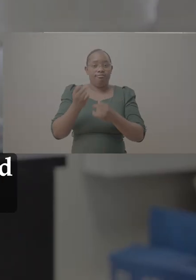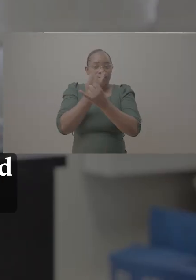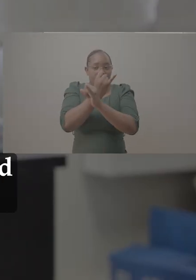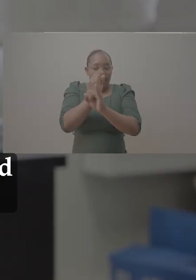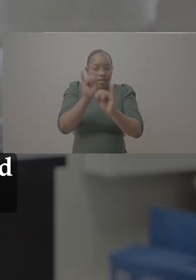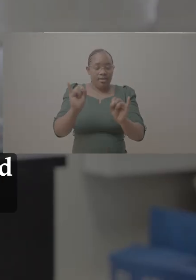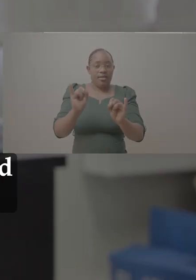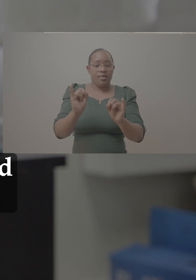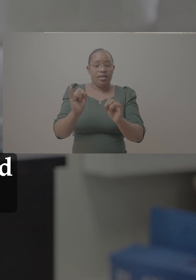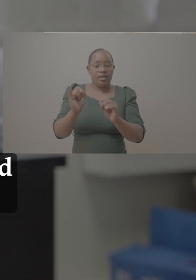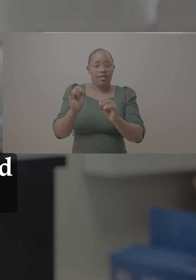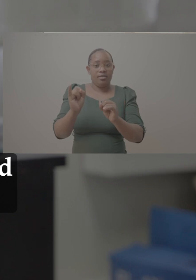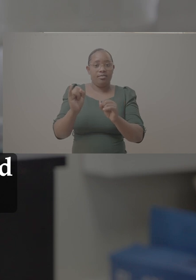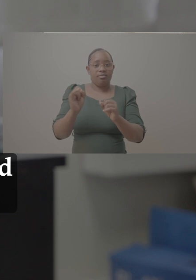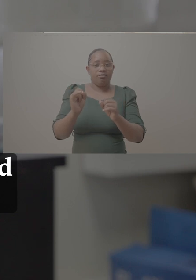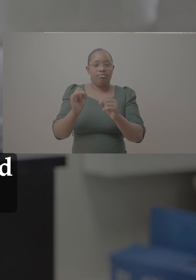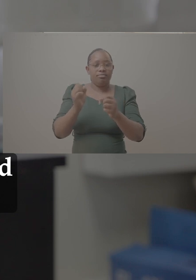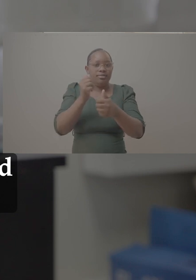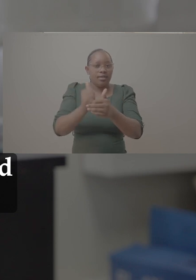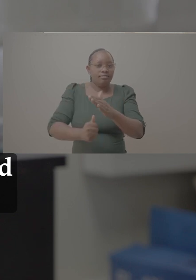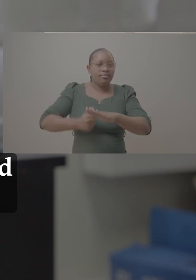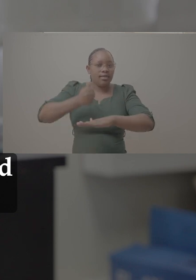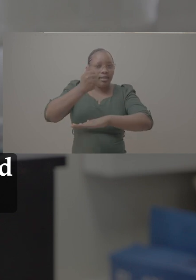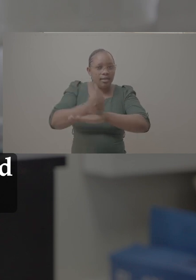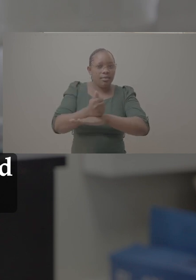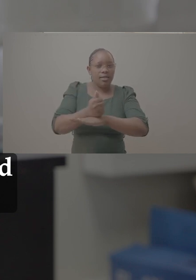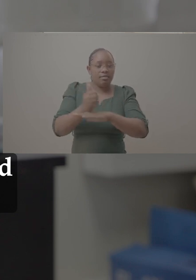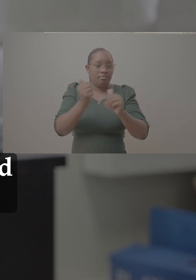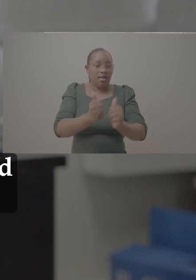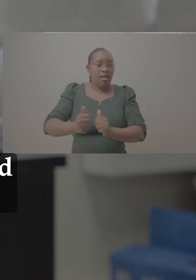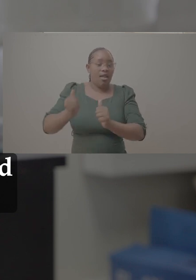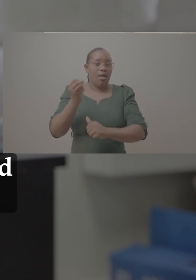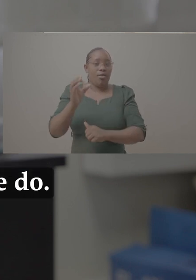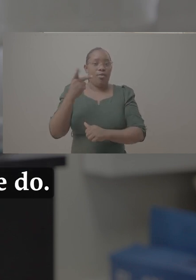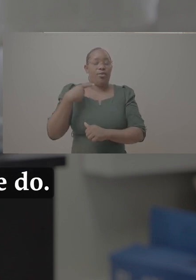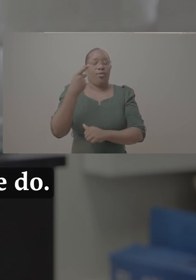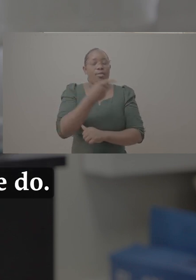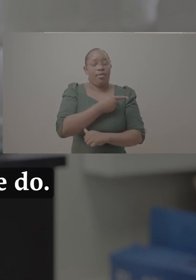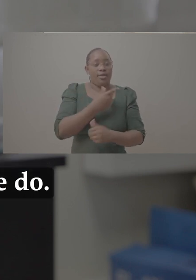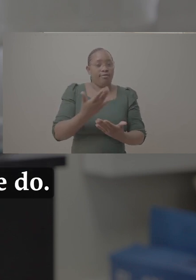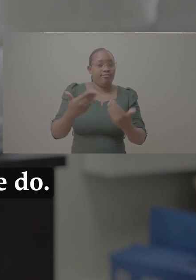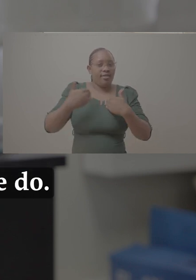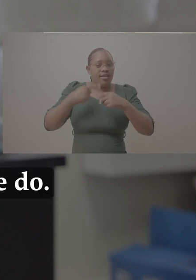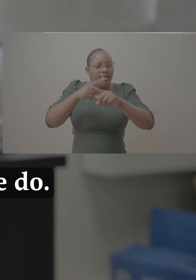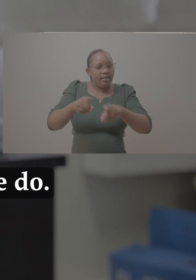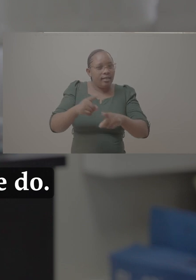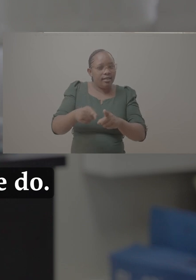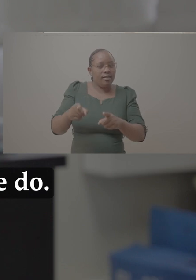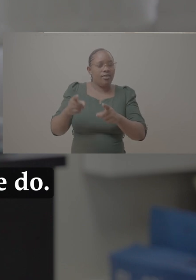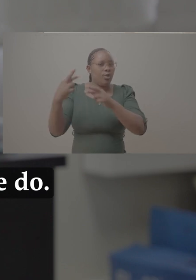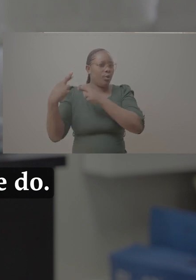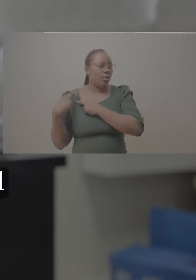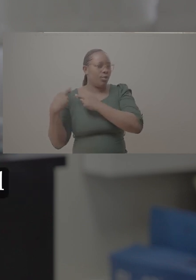body or institution, and it was established by an Act of Parliament. Now we have several functions that